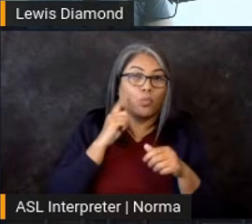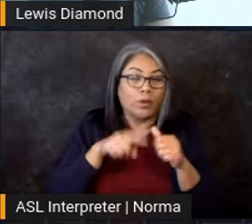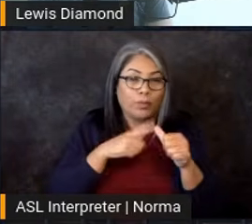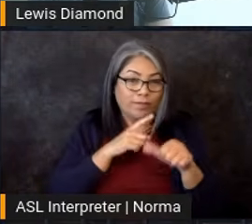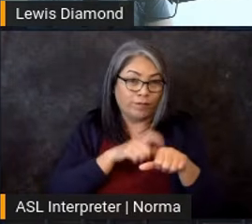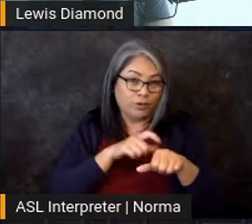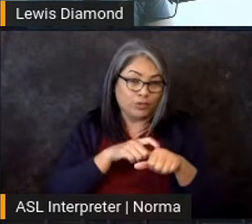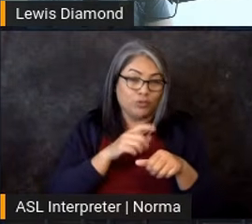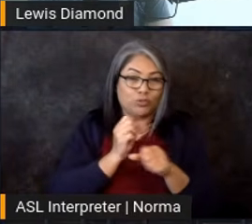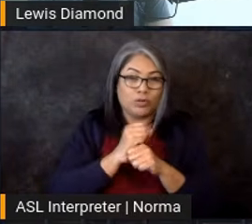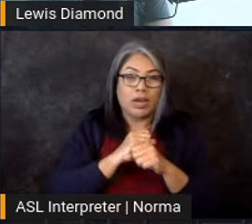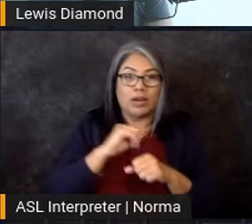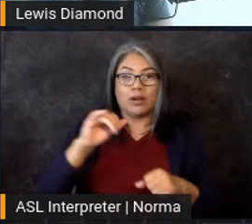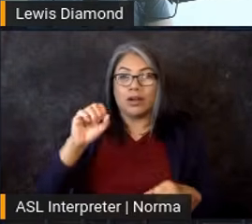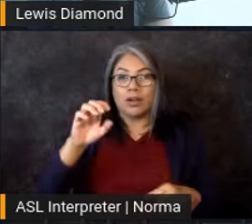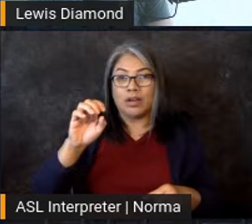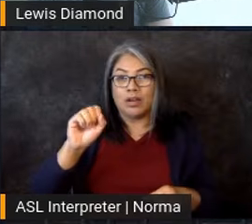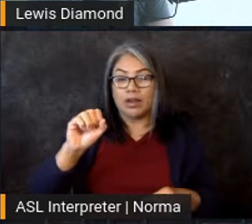issuer.